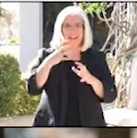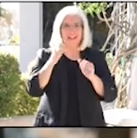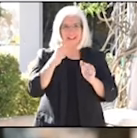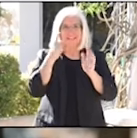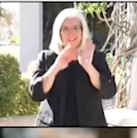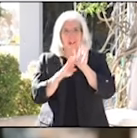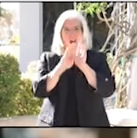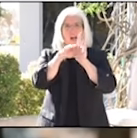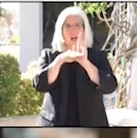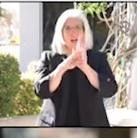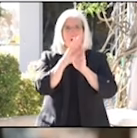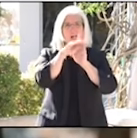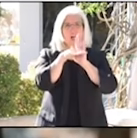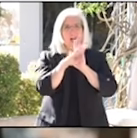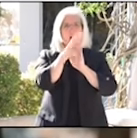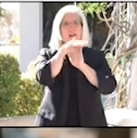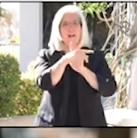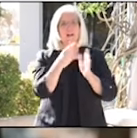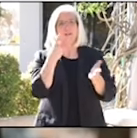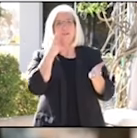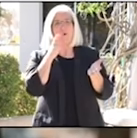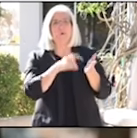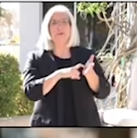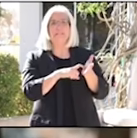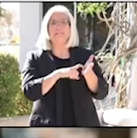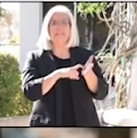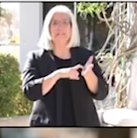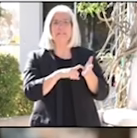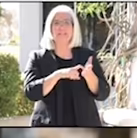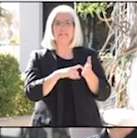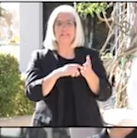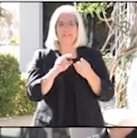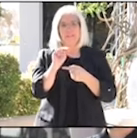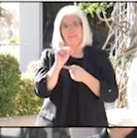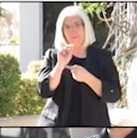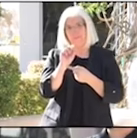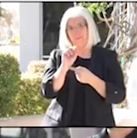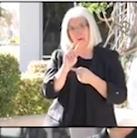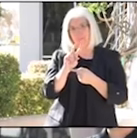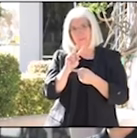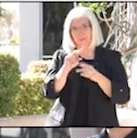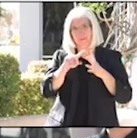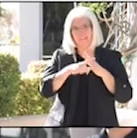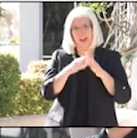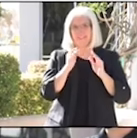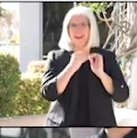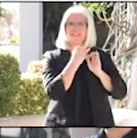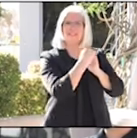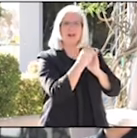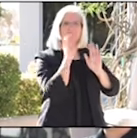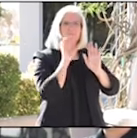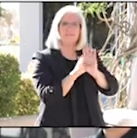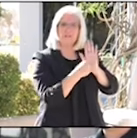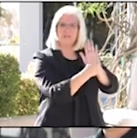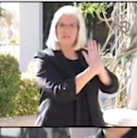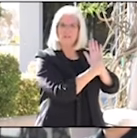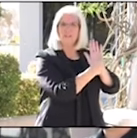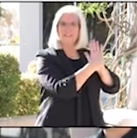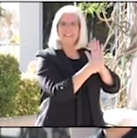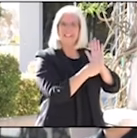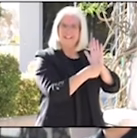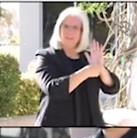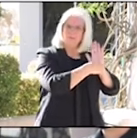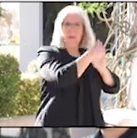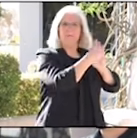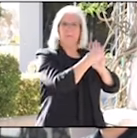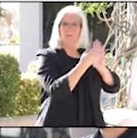over there on the far part of the curve in November, our case rates have been surging since the